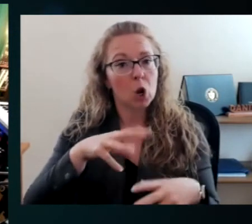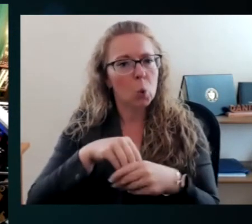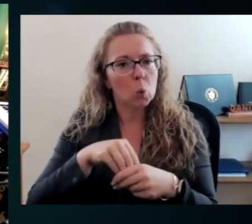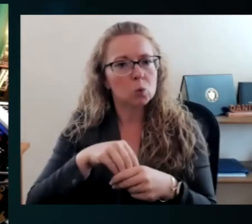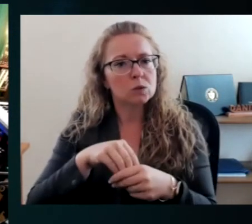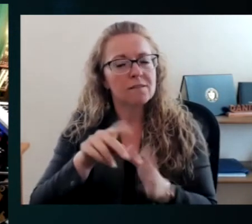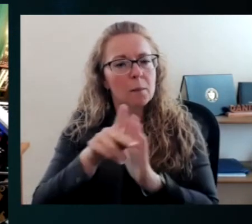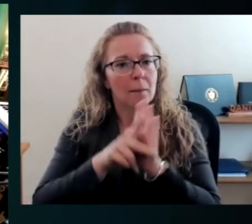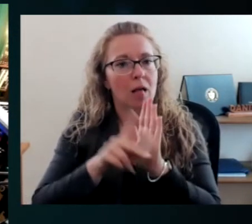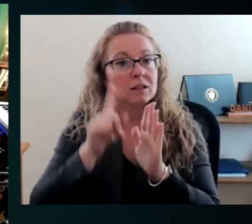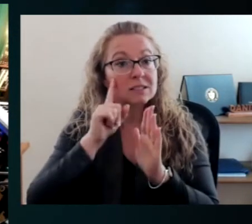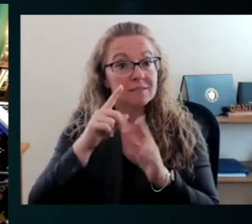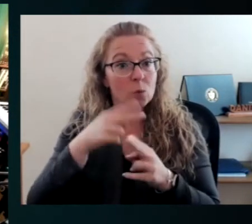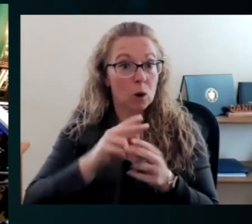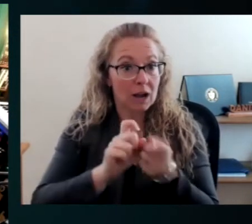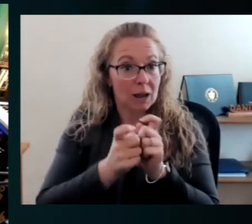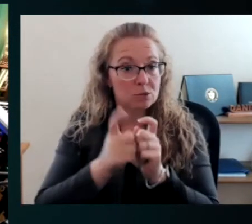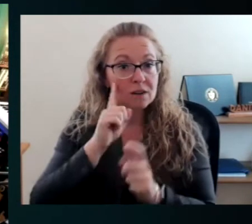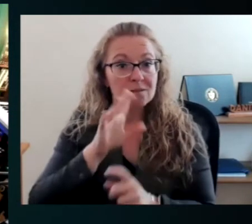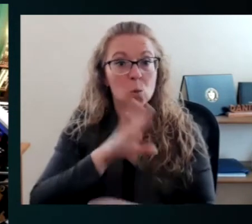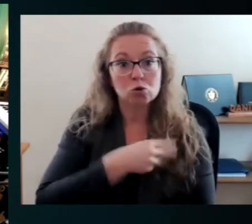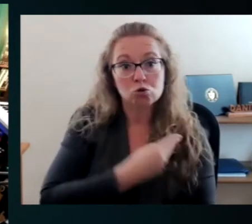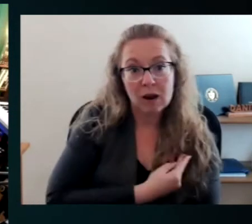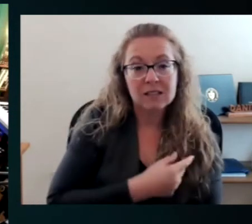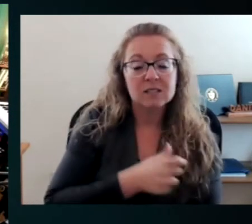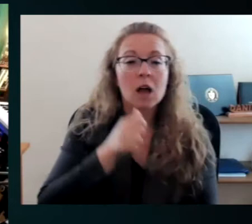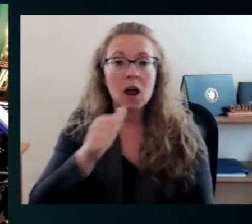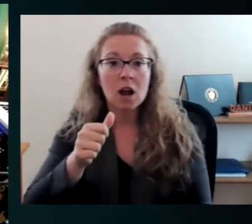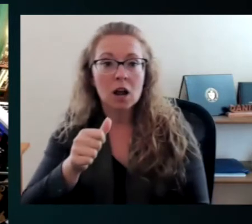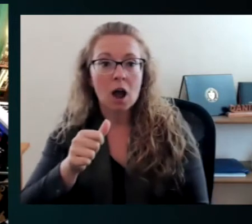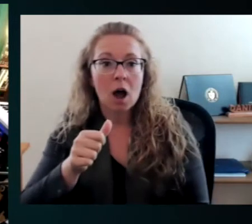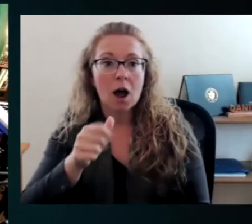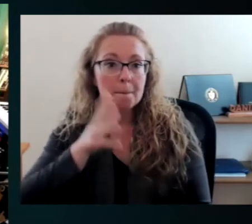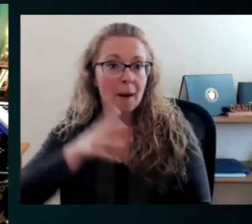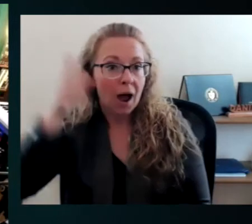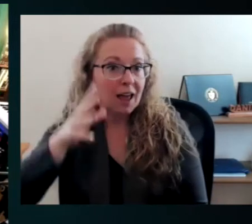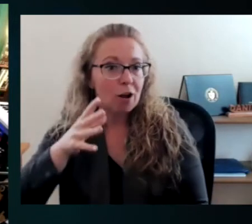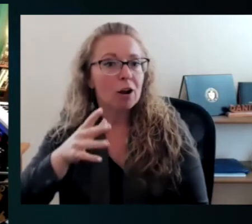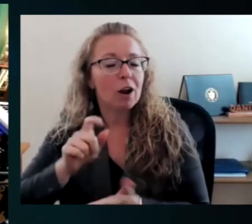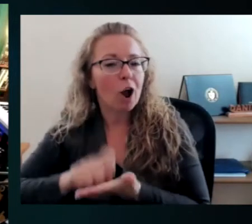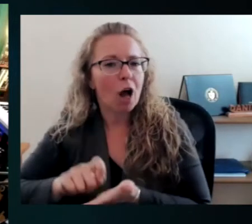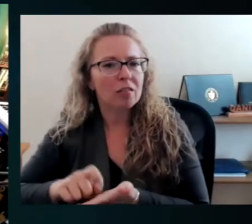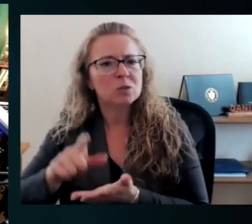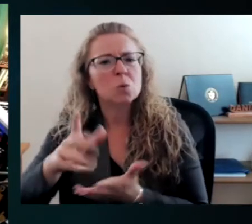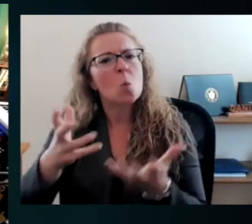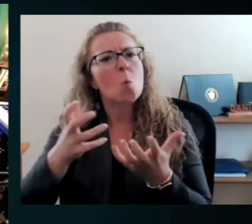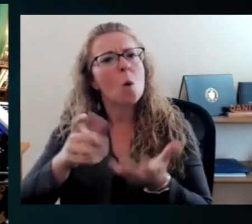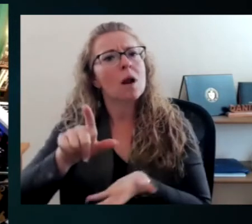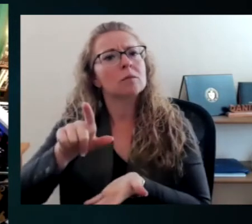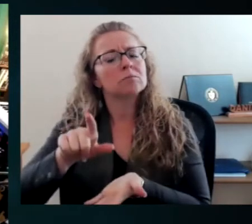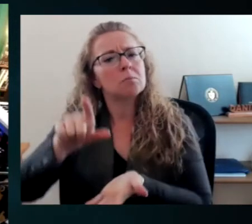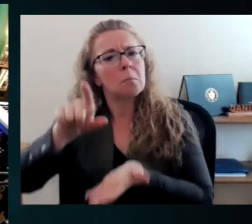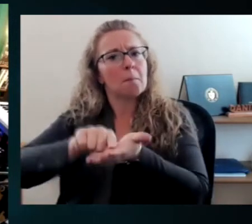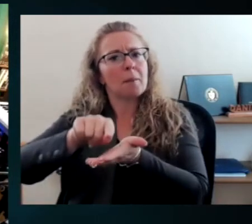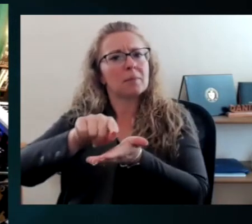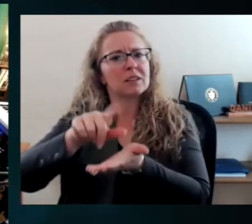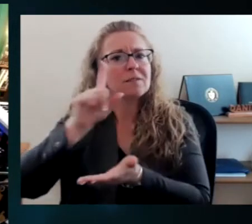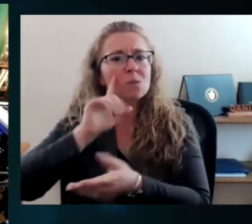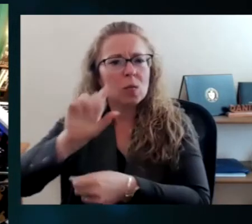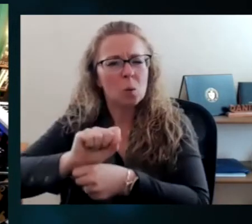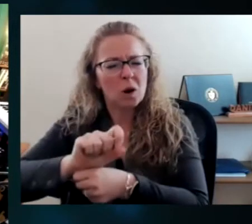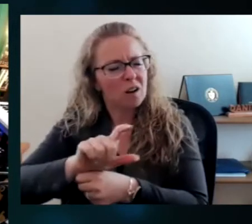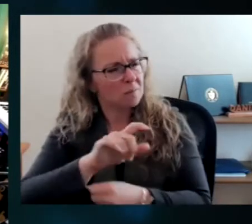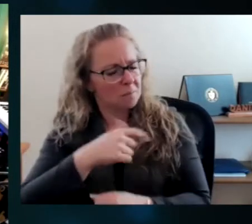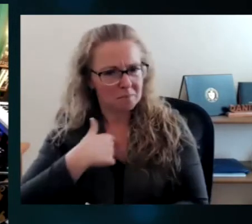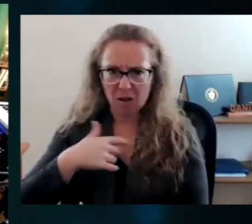trans and non-binary authors seeking to correct the published record for their work. And I said, that's interesting.